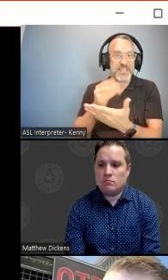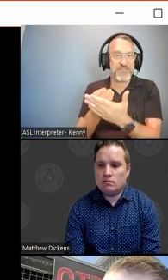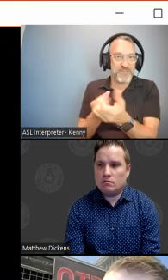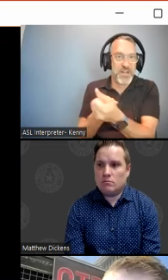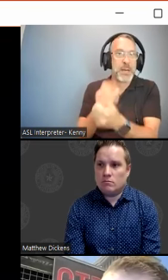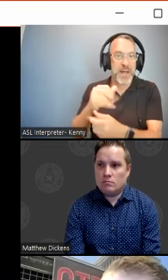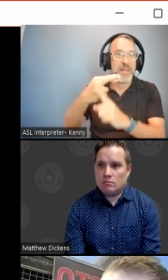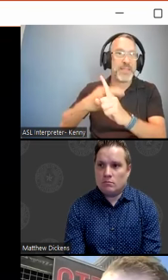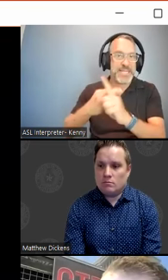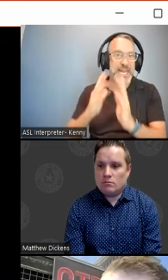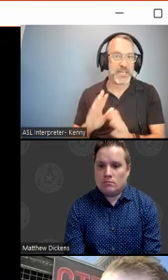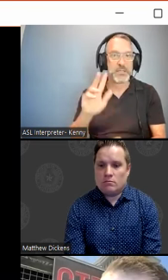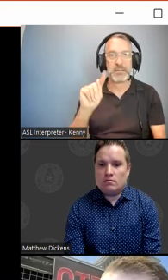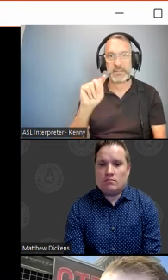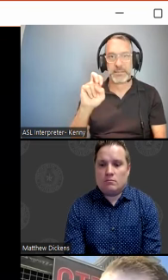tenant.